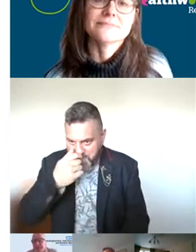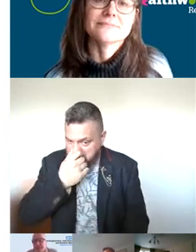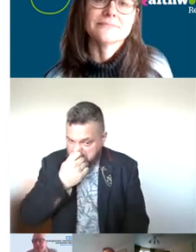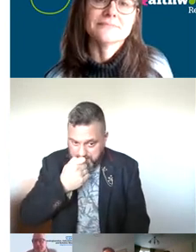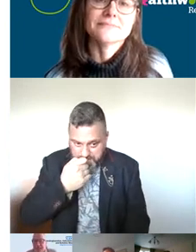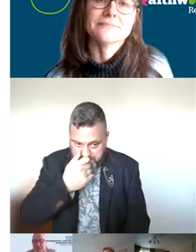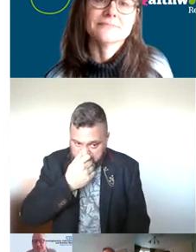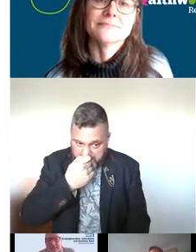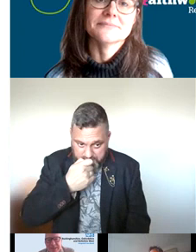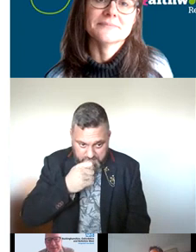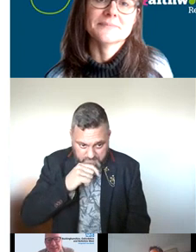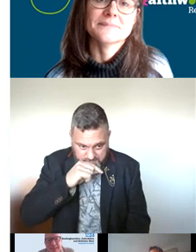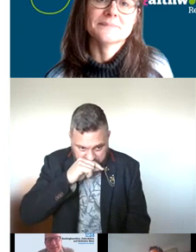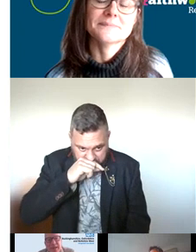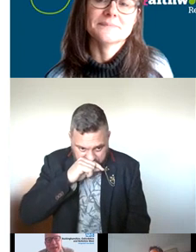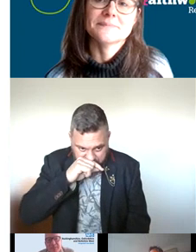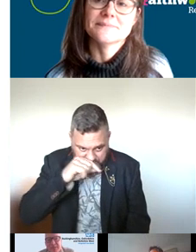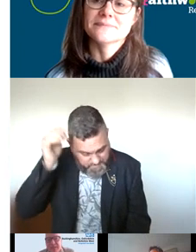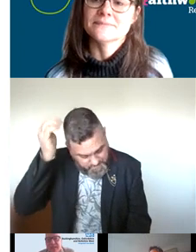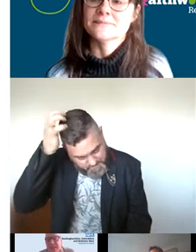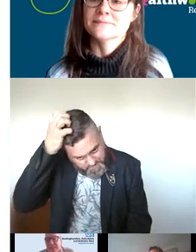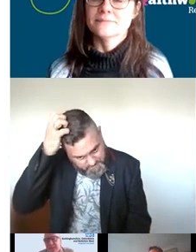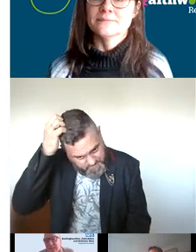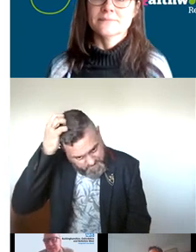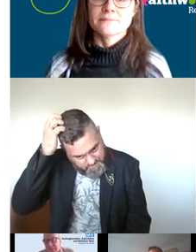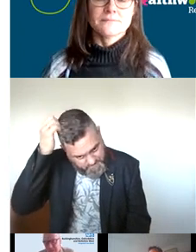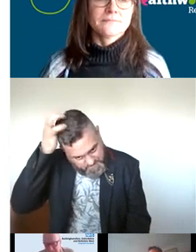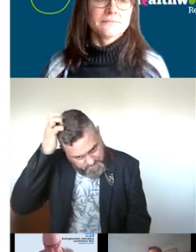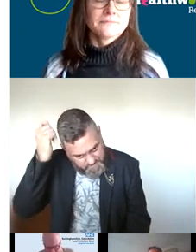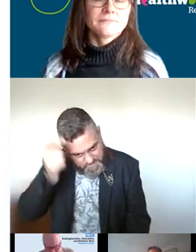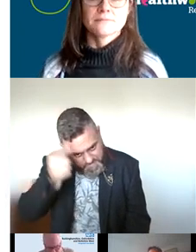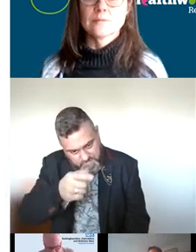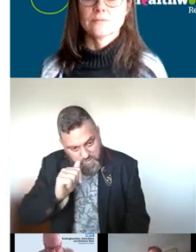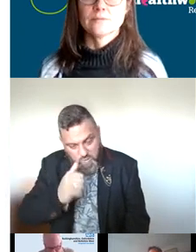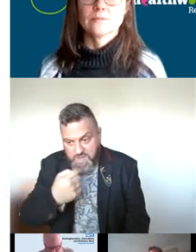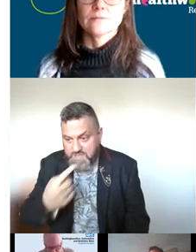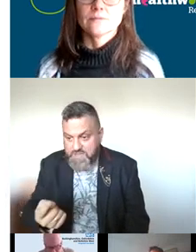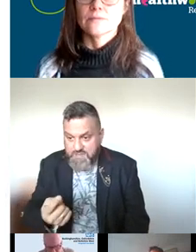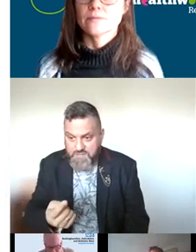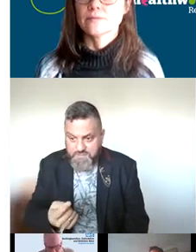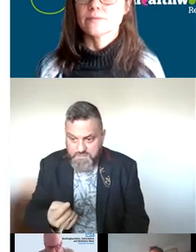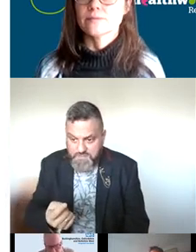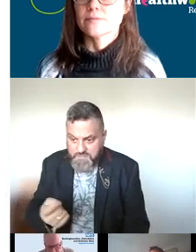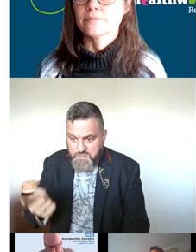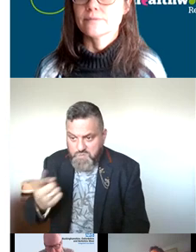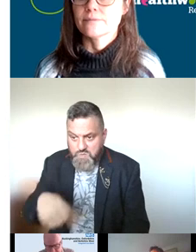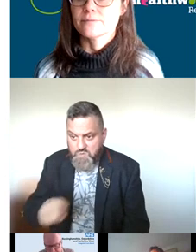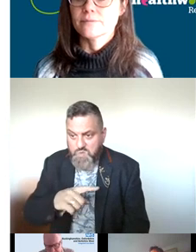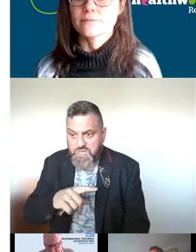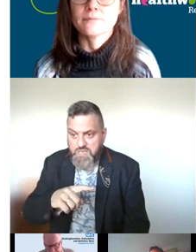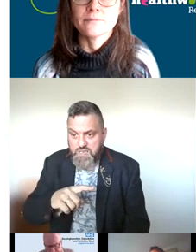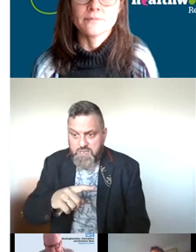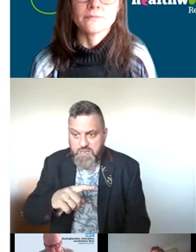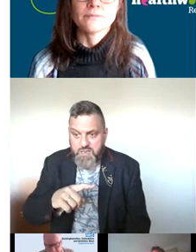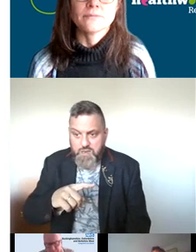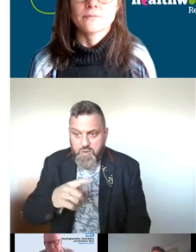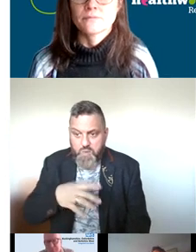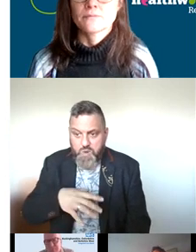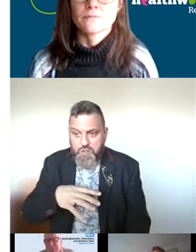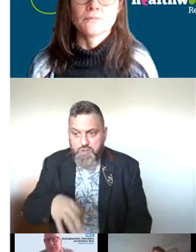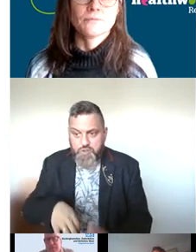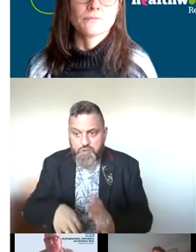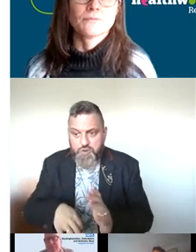So I'm not sure if I'm going to answer that specifically, but I am going to say that I know that we are looking to increase the